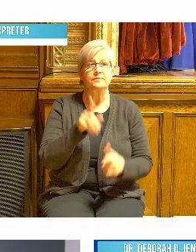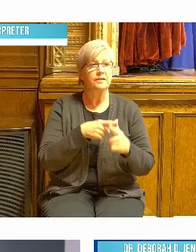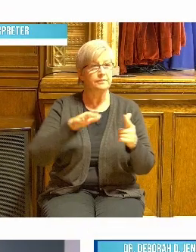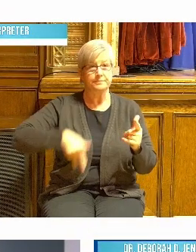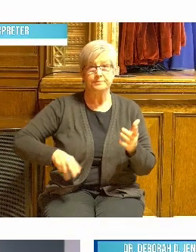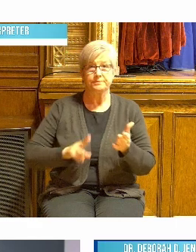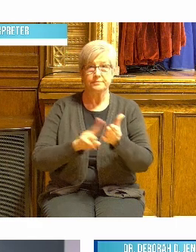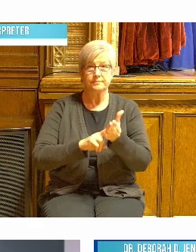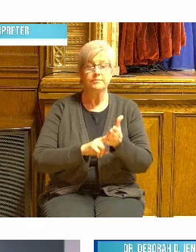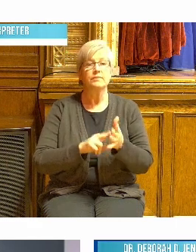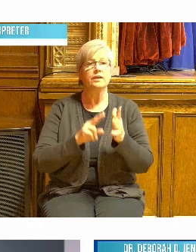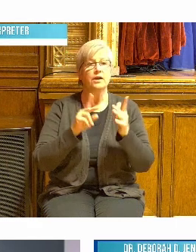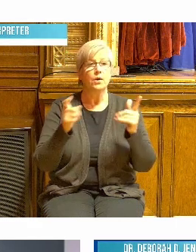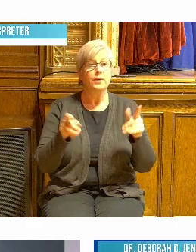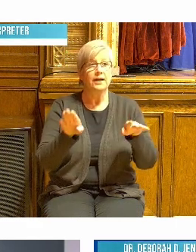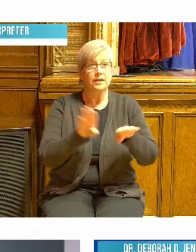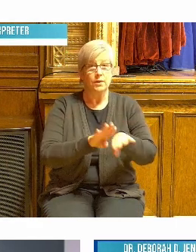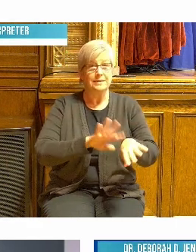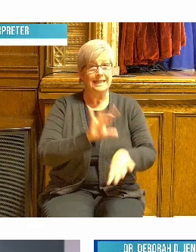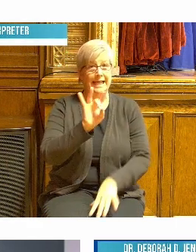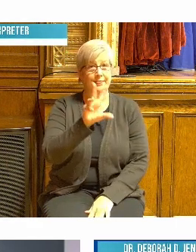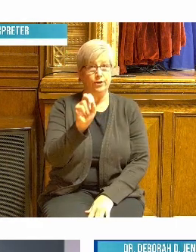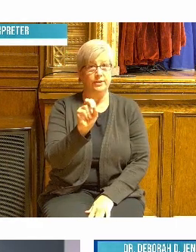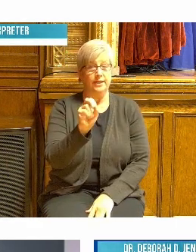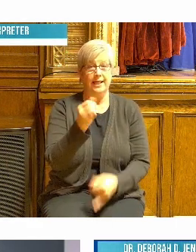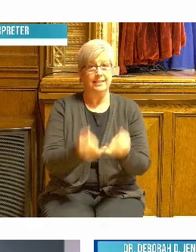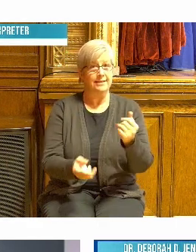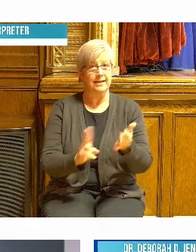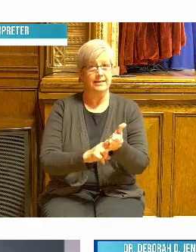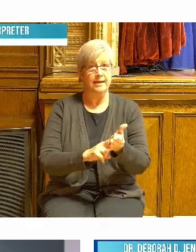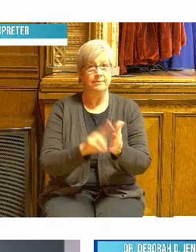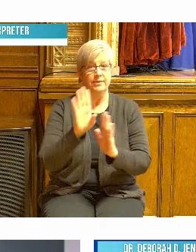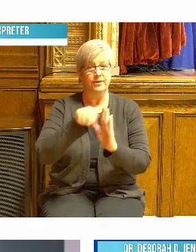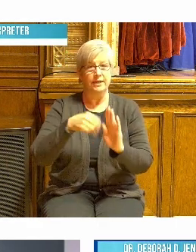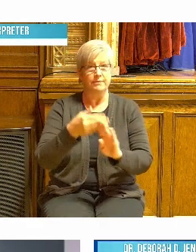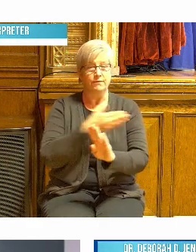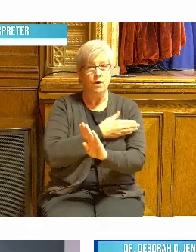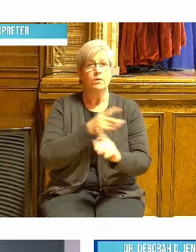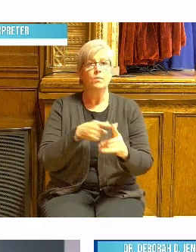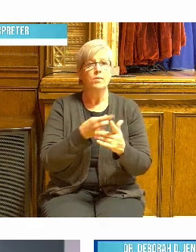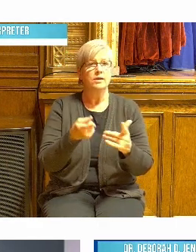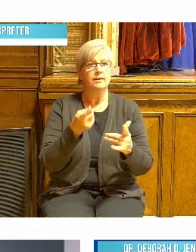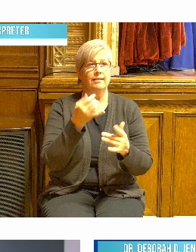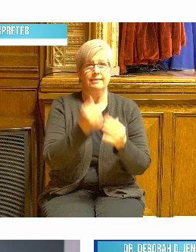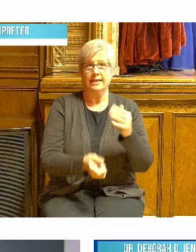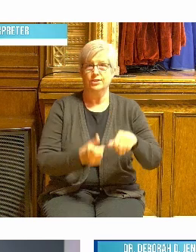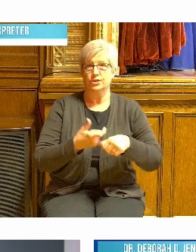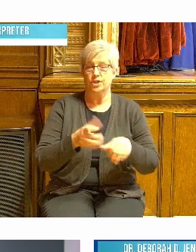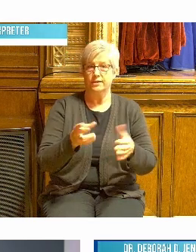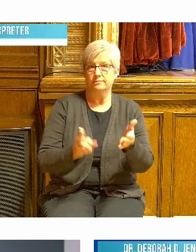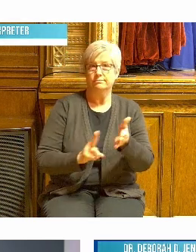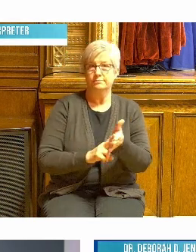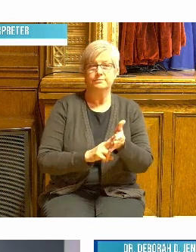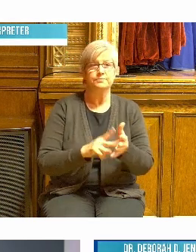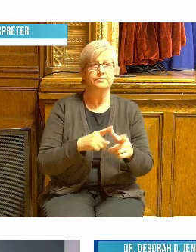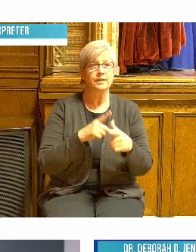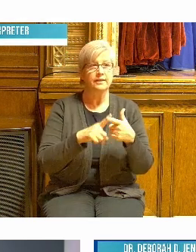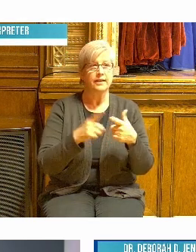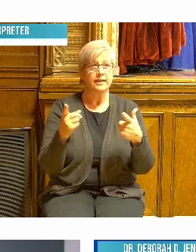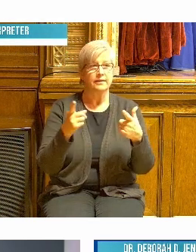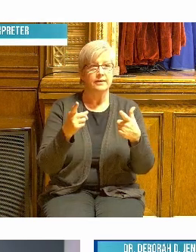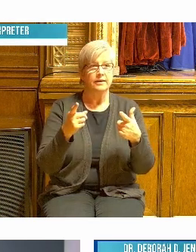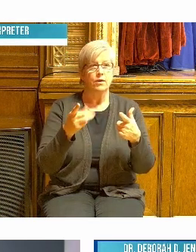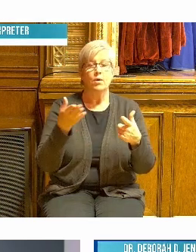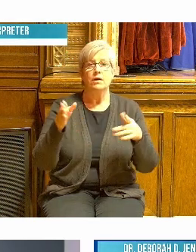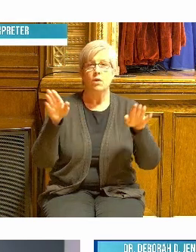the sign up will close at 8:30. At 30 minutes before, we will give you notice that public hearing